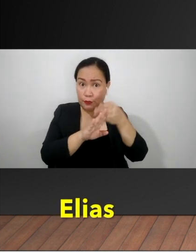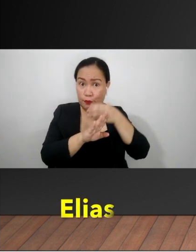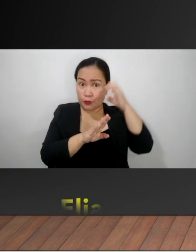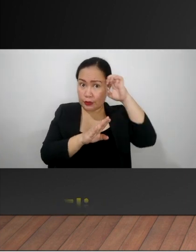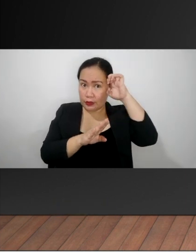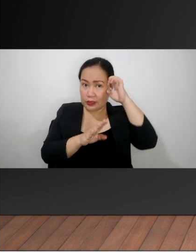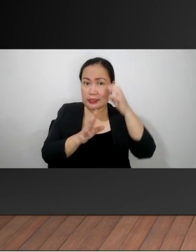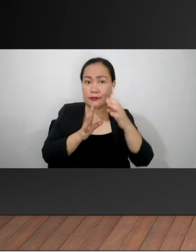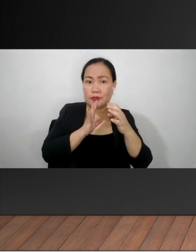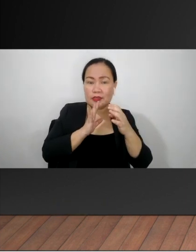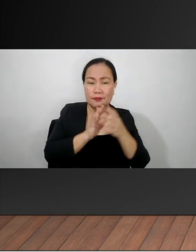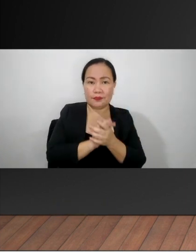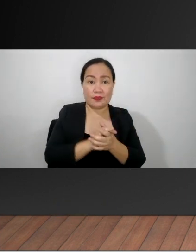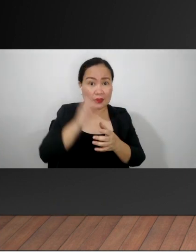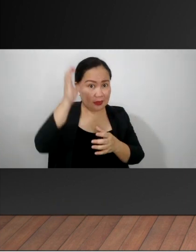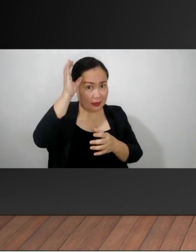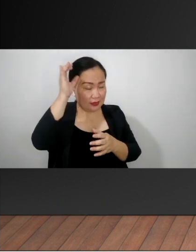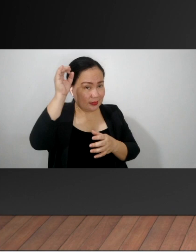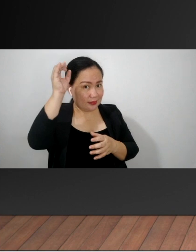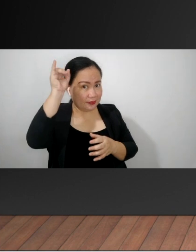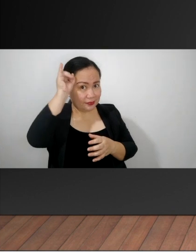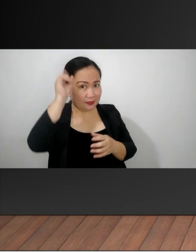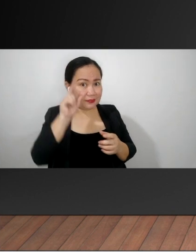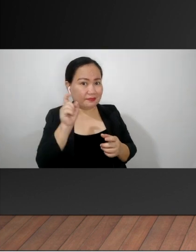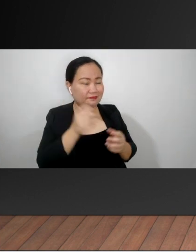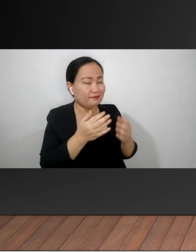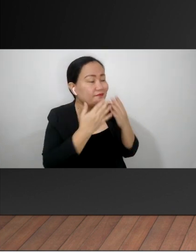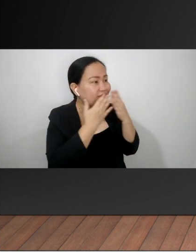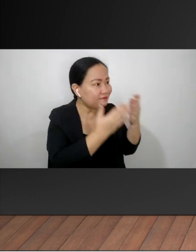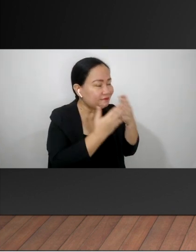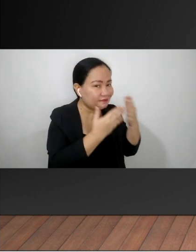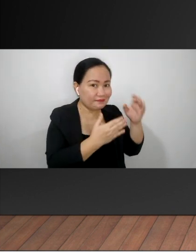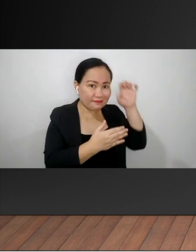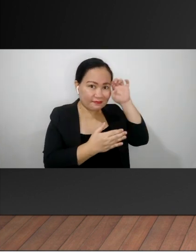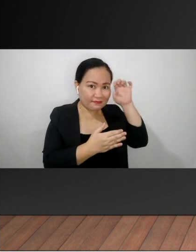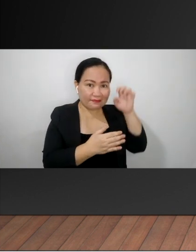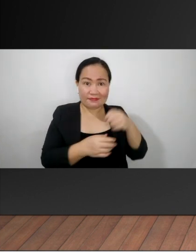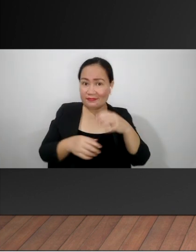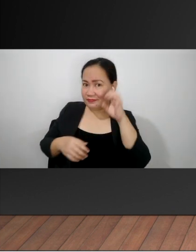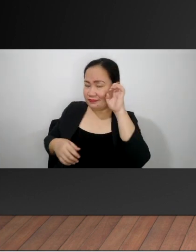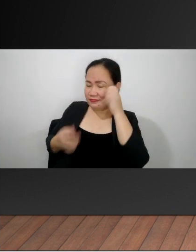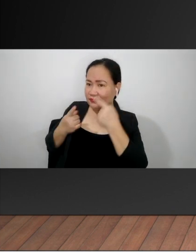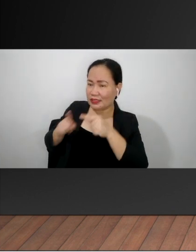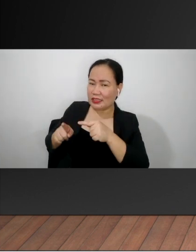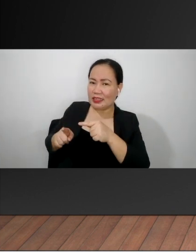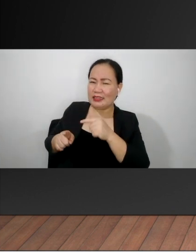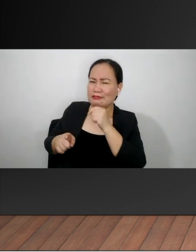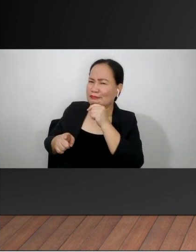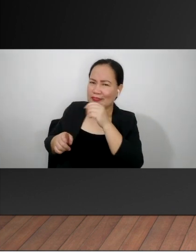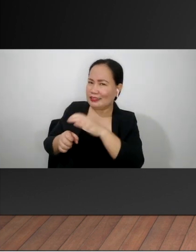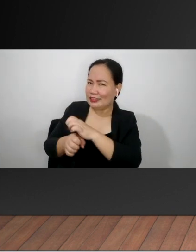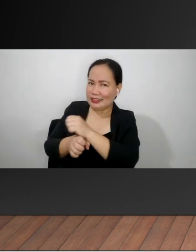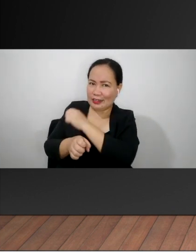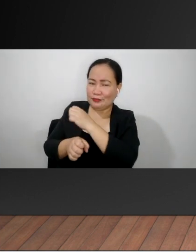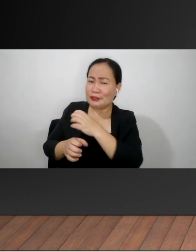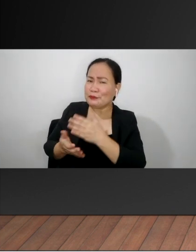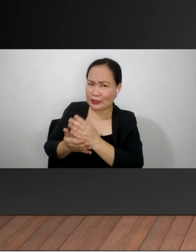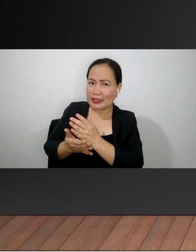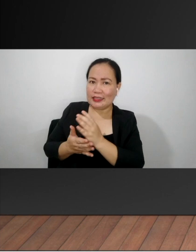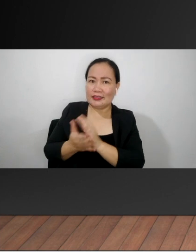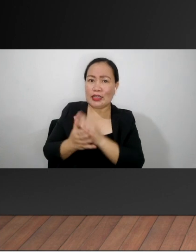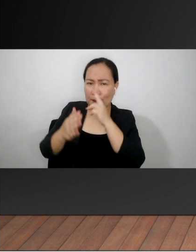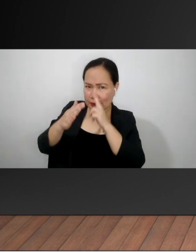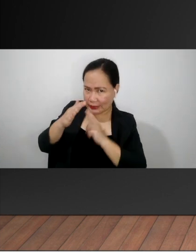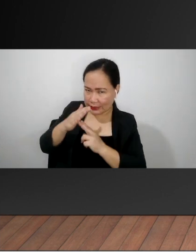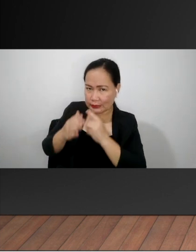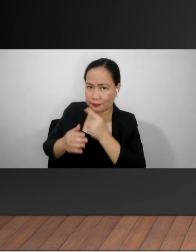speak, Ibarra immediately expressed his gratitude. "That's not enough," Elias humbly replied.